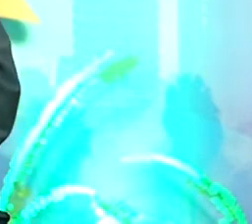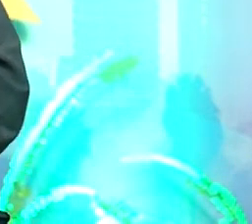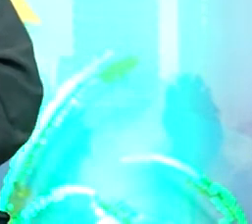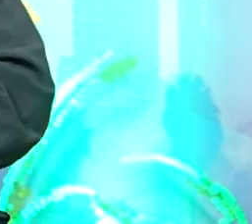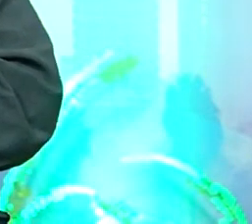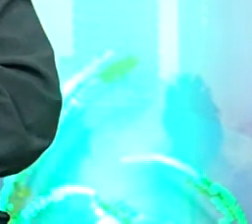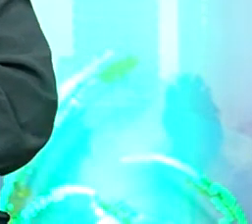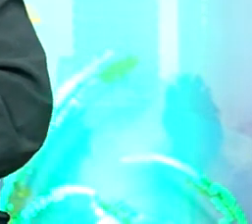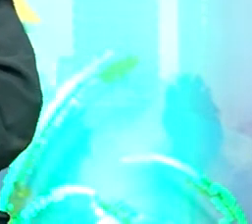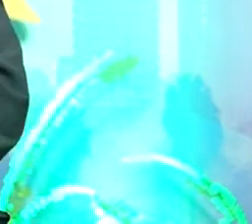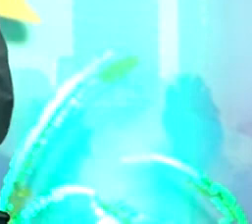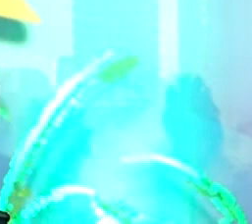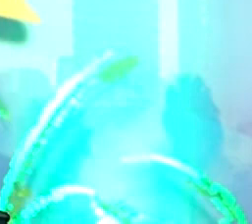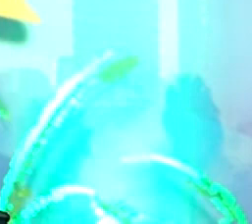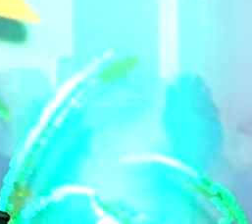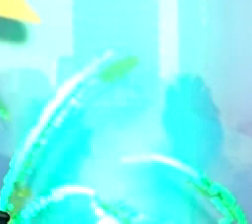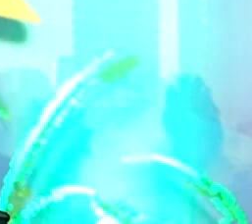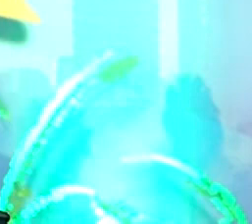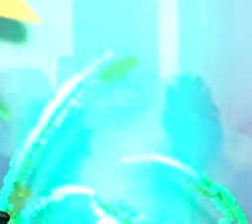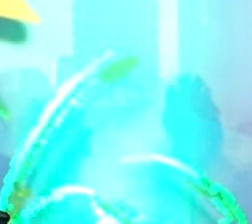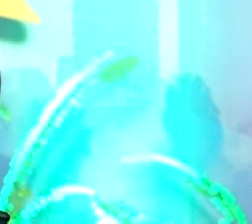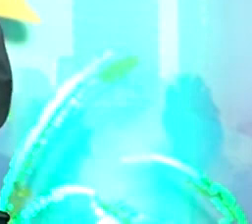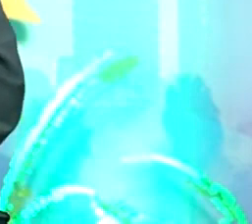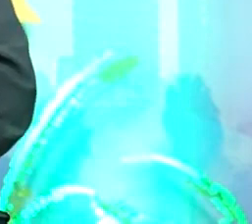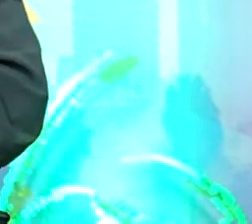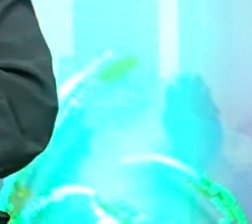you pose. Come over, these are the heroes.